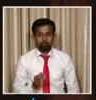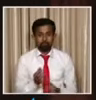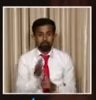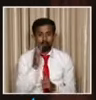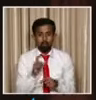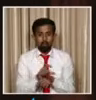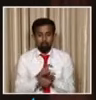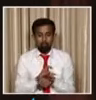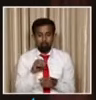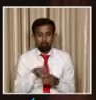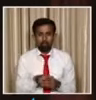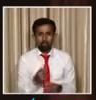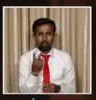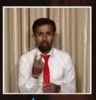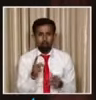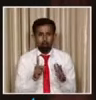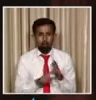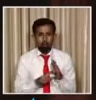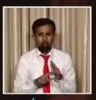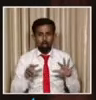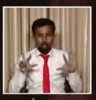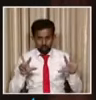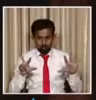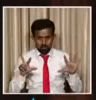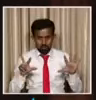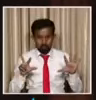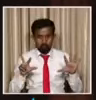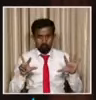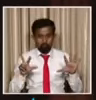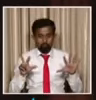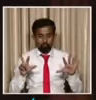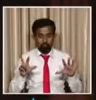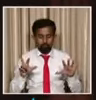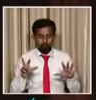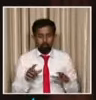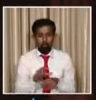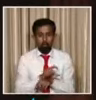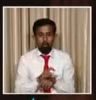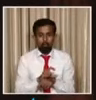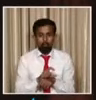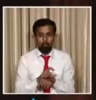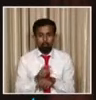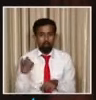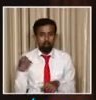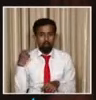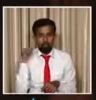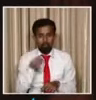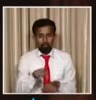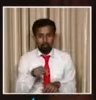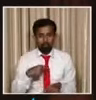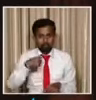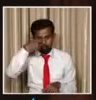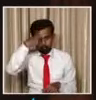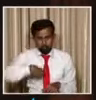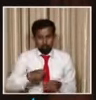JVP supporters also gave us bombs and guns. That is true. In order to build this country, if someone has done wrong, they should be punished.